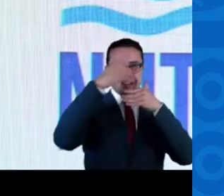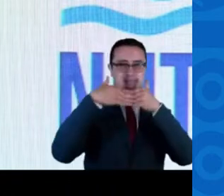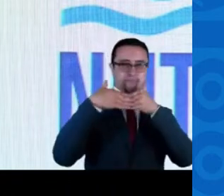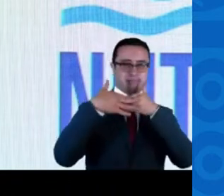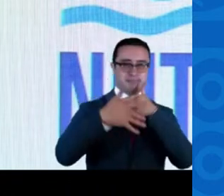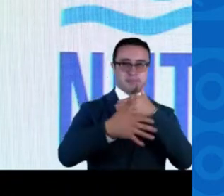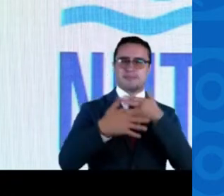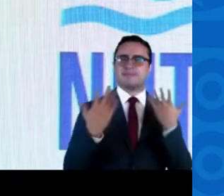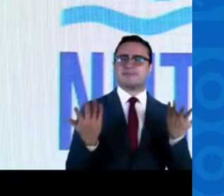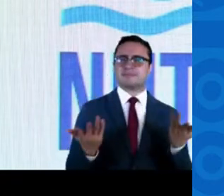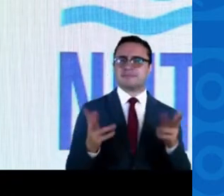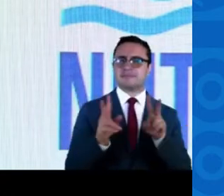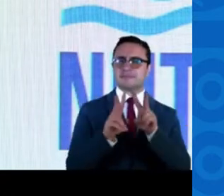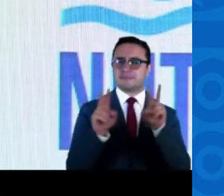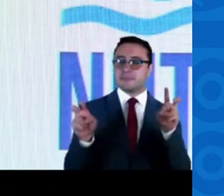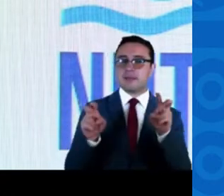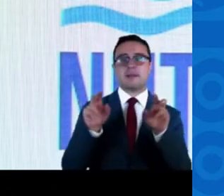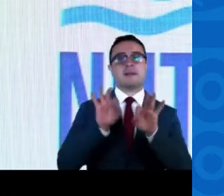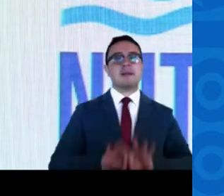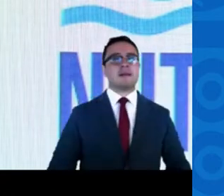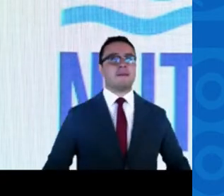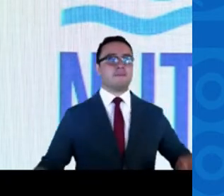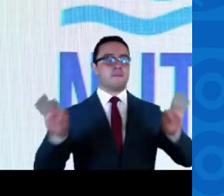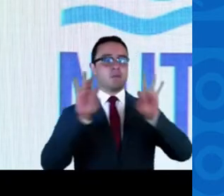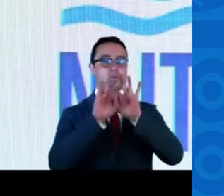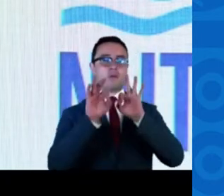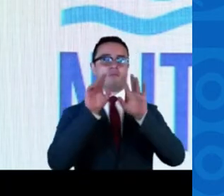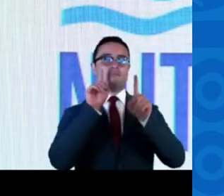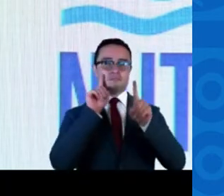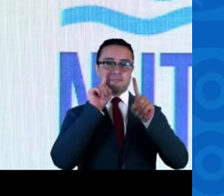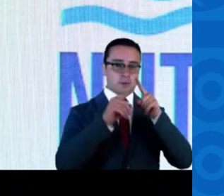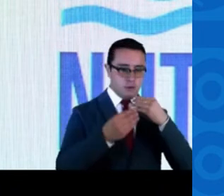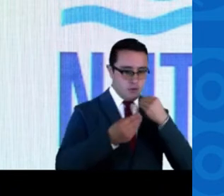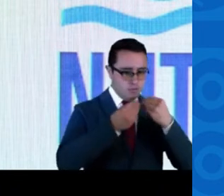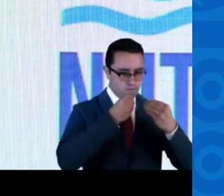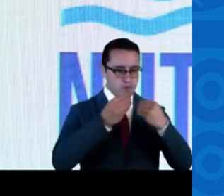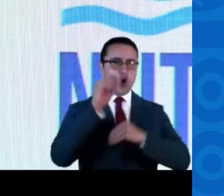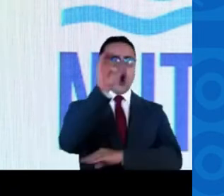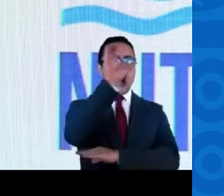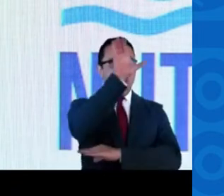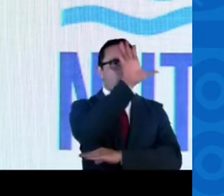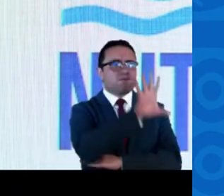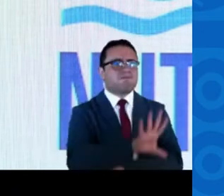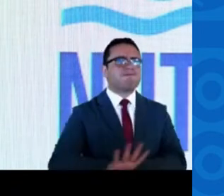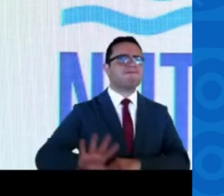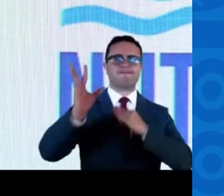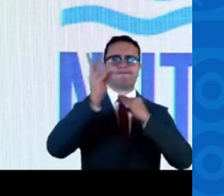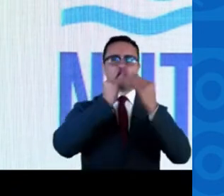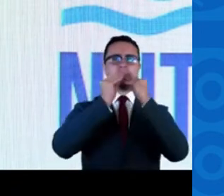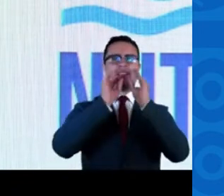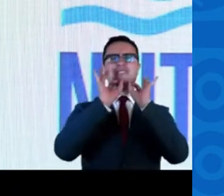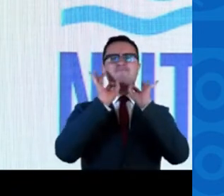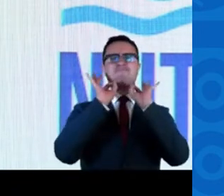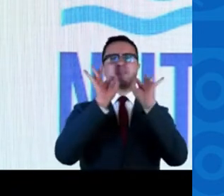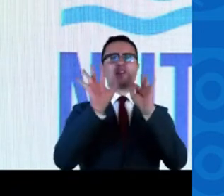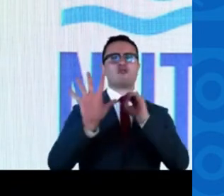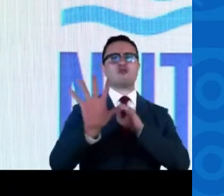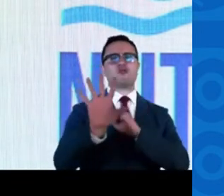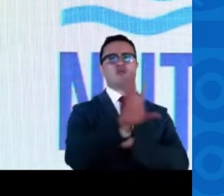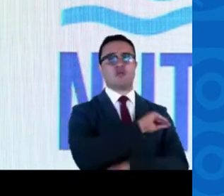topic for them to include in the governmental agenda, and it was to work for nutrition and food security in